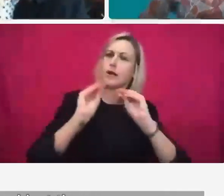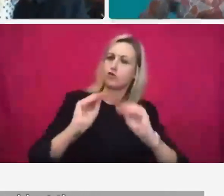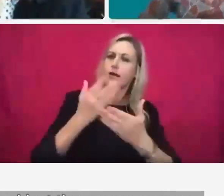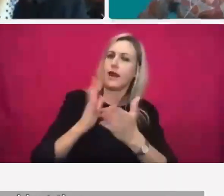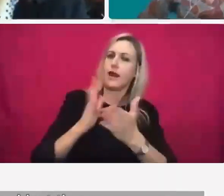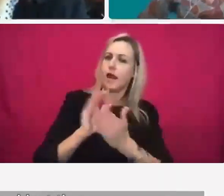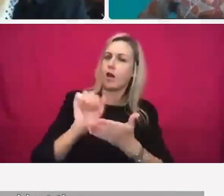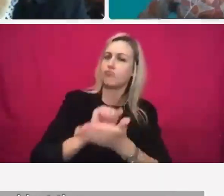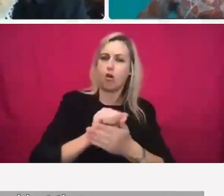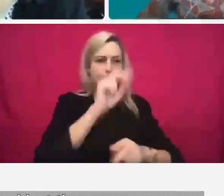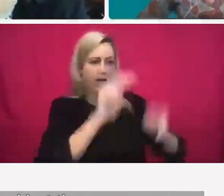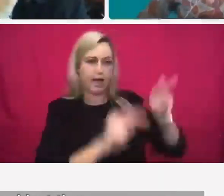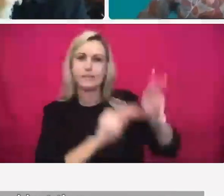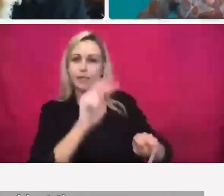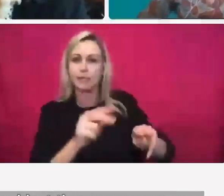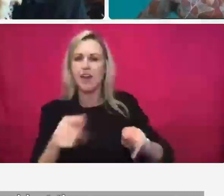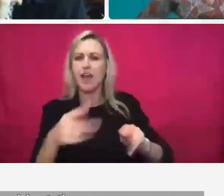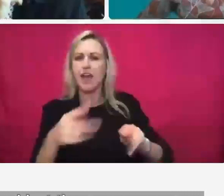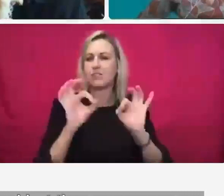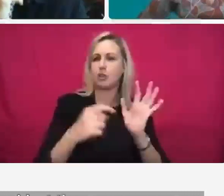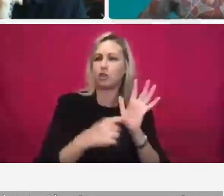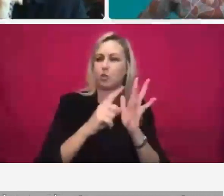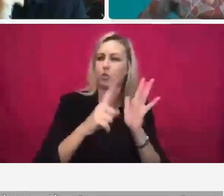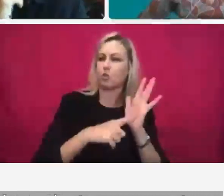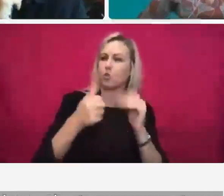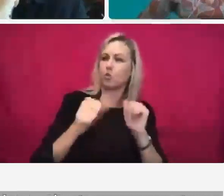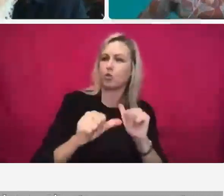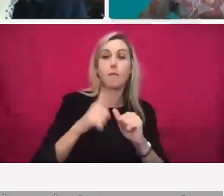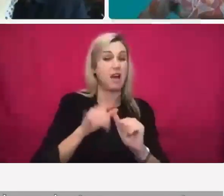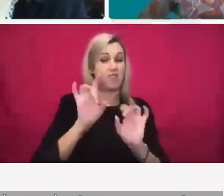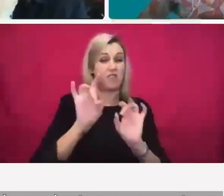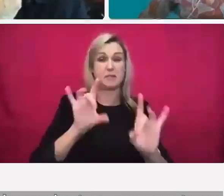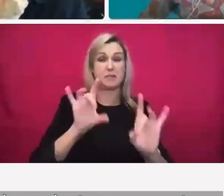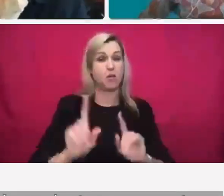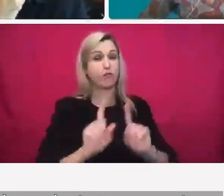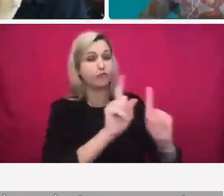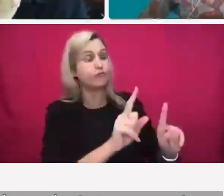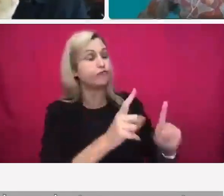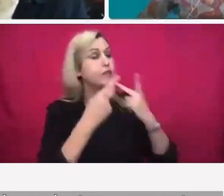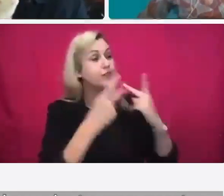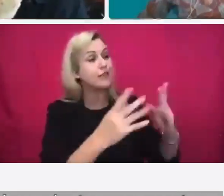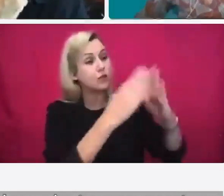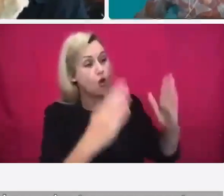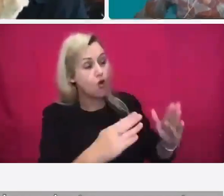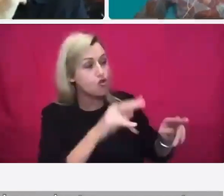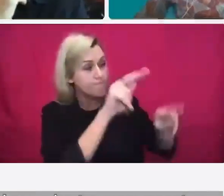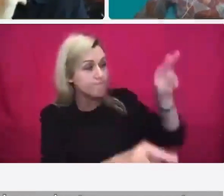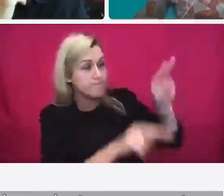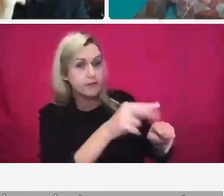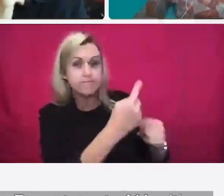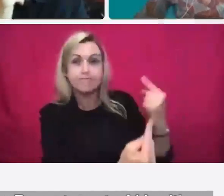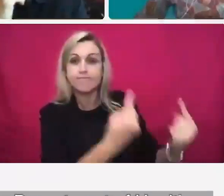utilise a standard tool, but the assessors are out there undertaking those independent